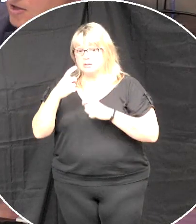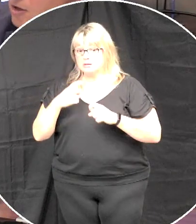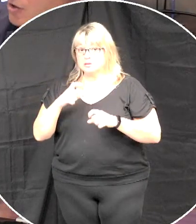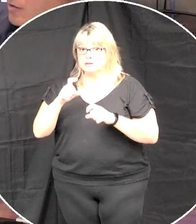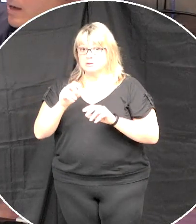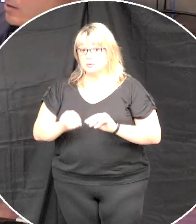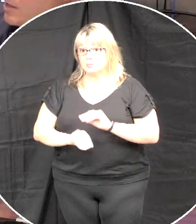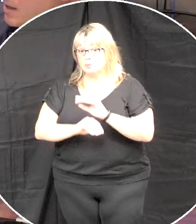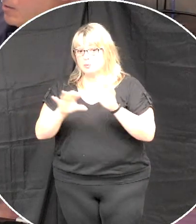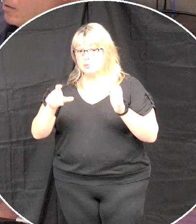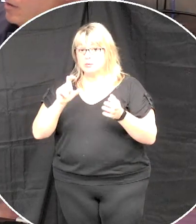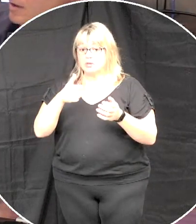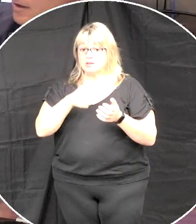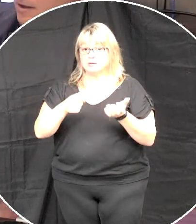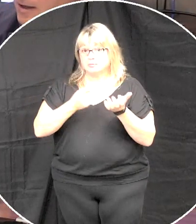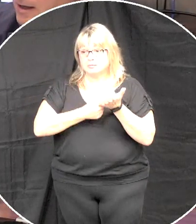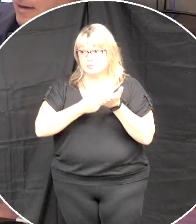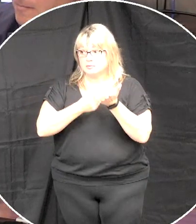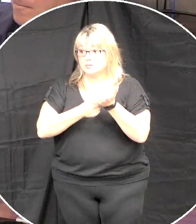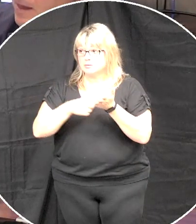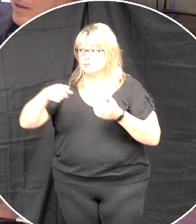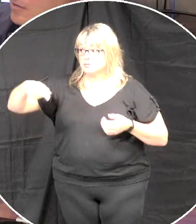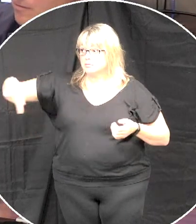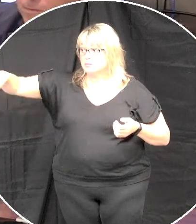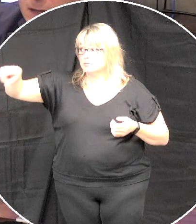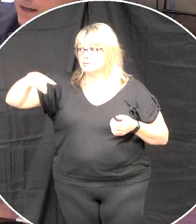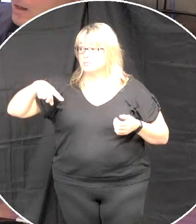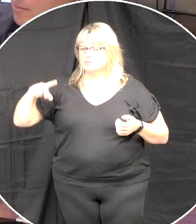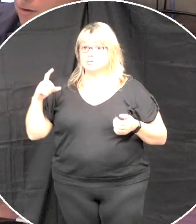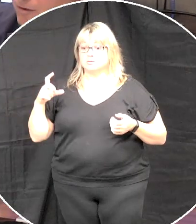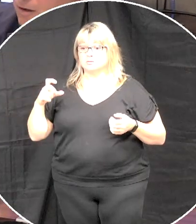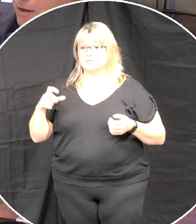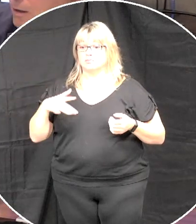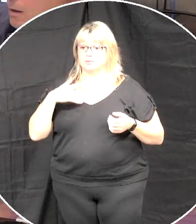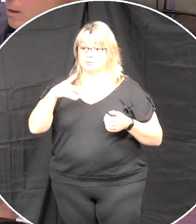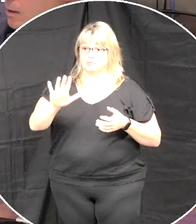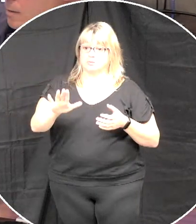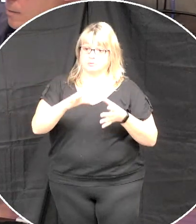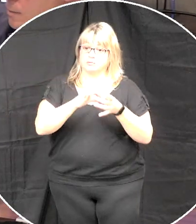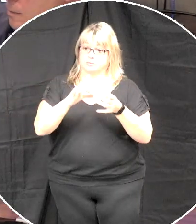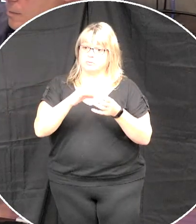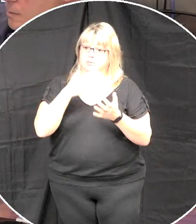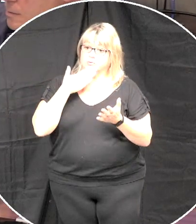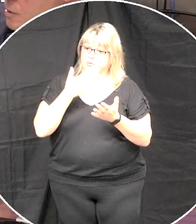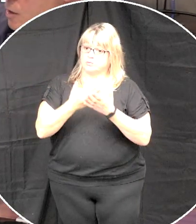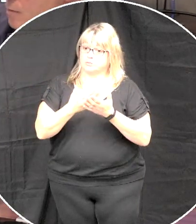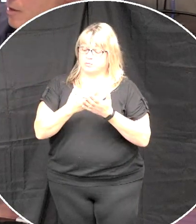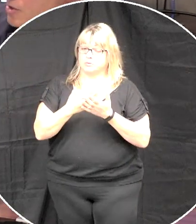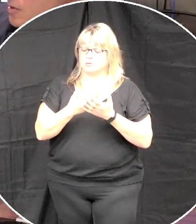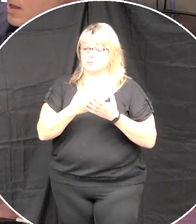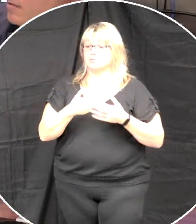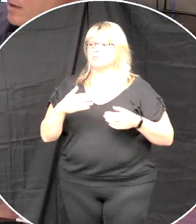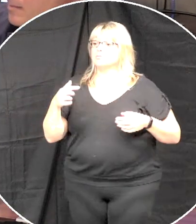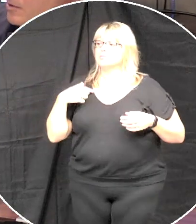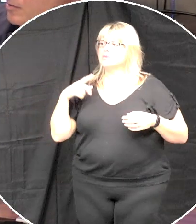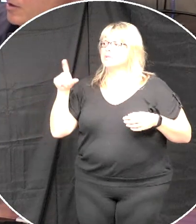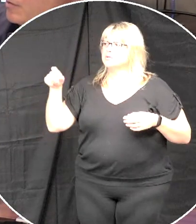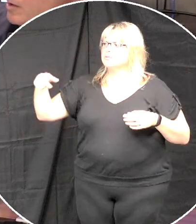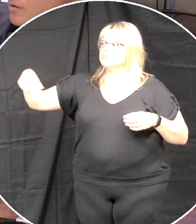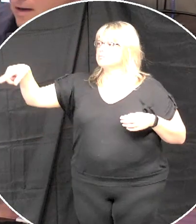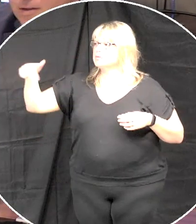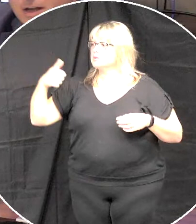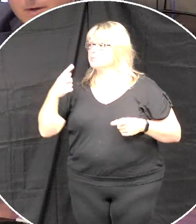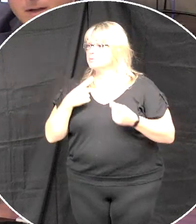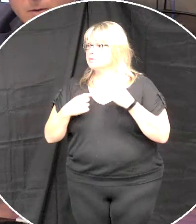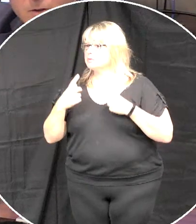any discussion around the table. I think you've laid it out perfectly, Mr. Hall, but I just wanted to give the opportunity for